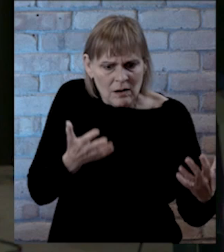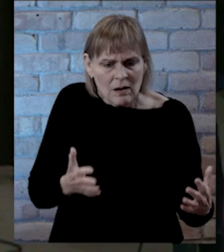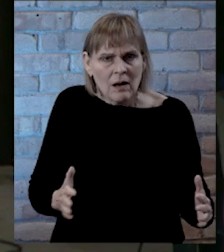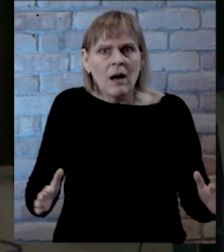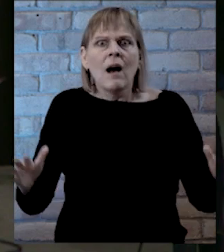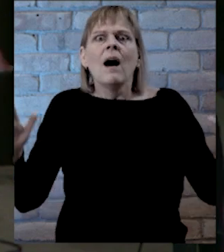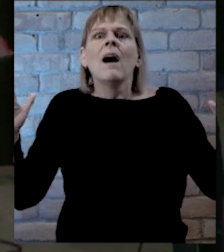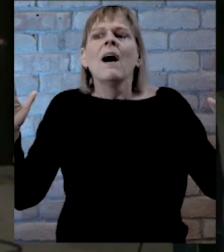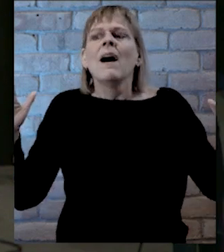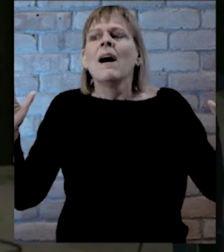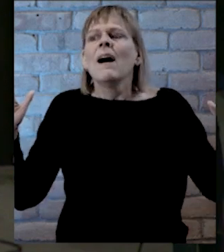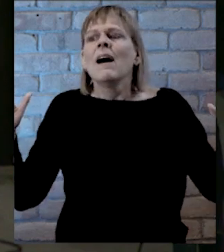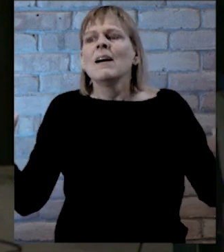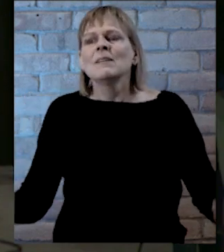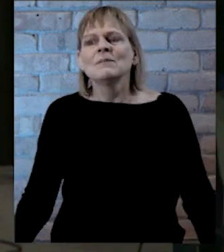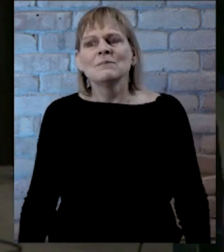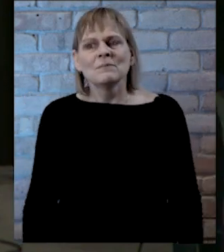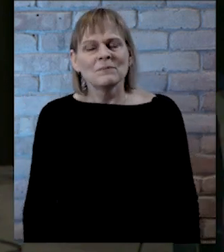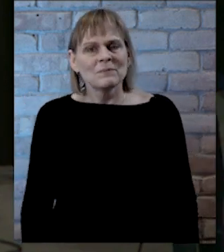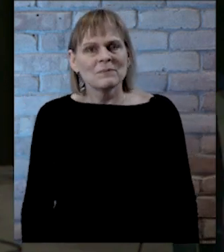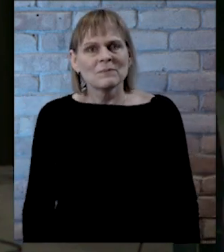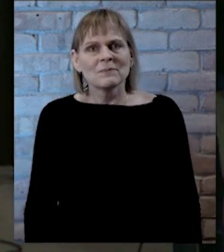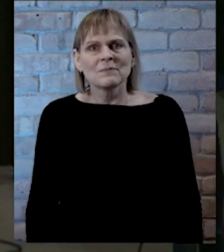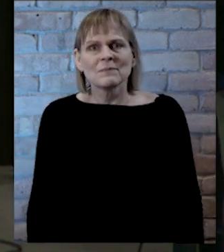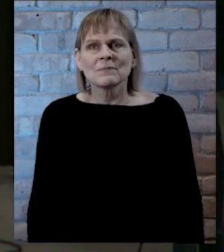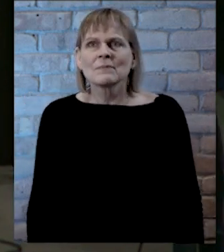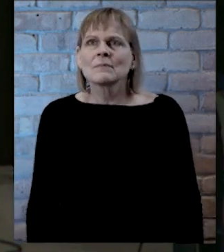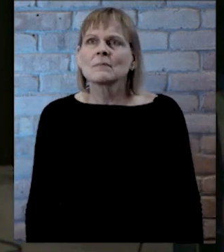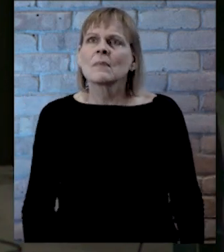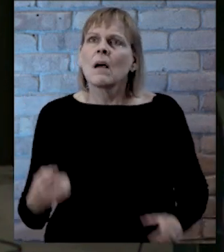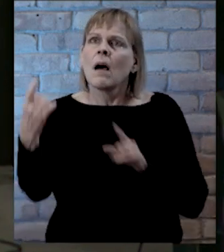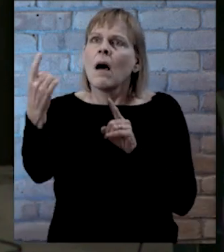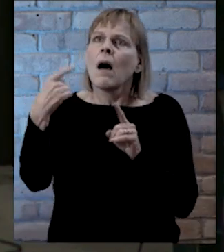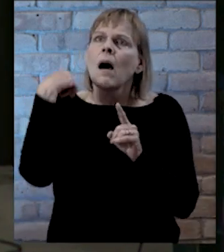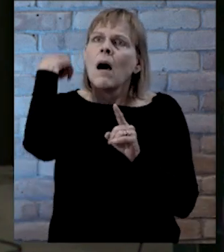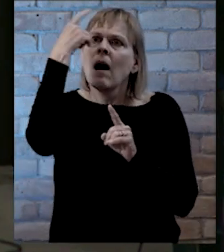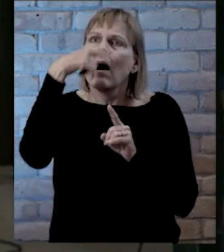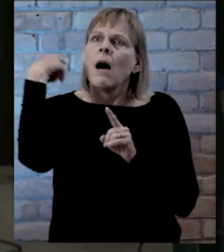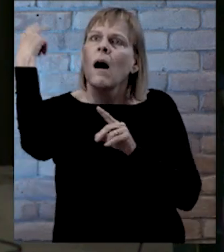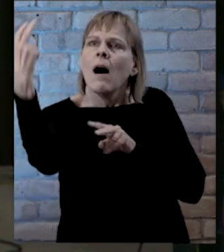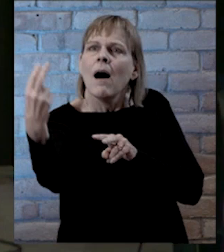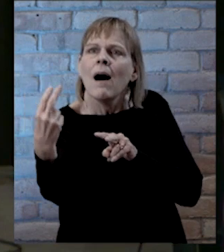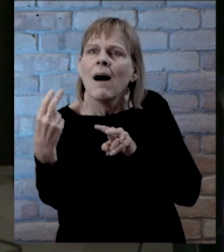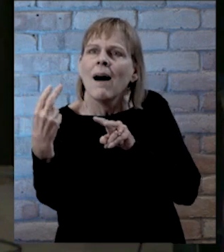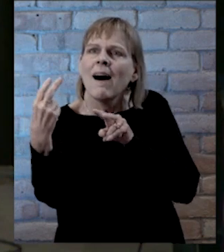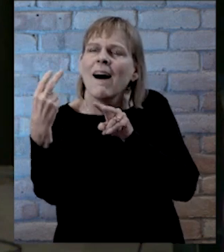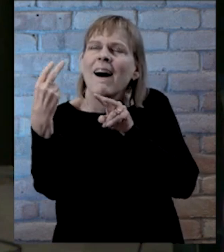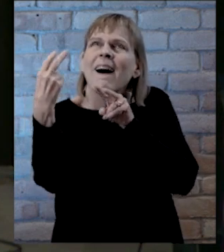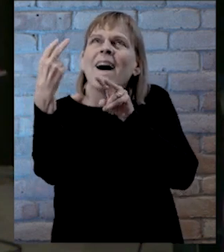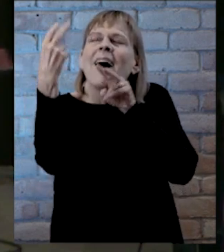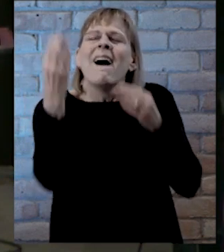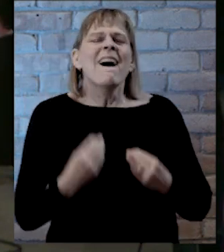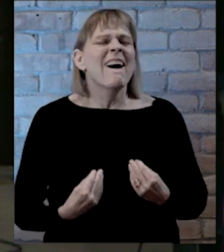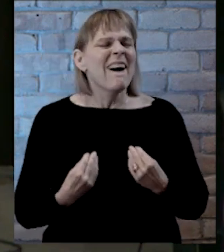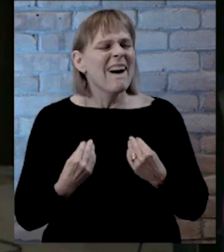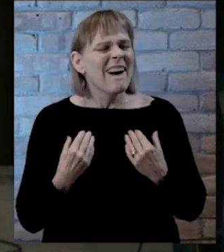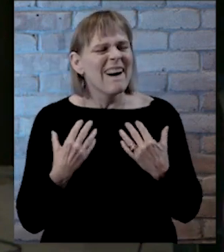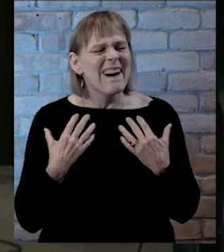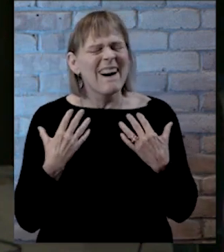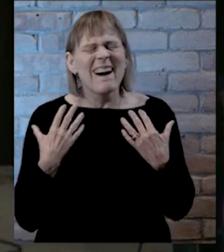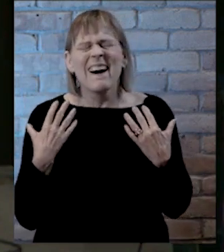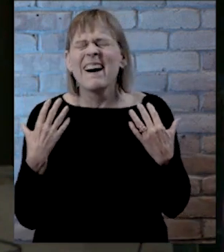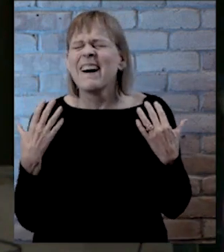The war will be over, so we'll be near, I